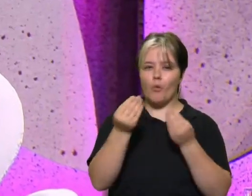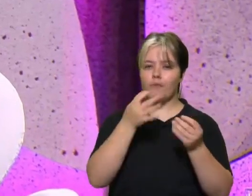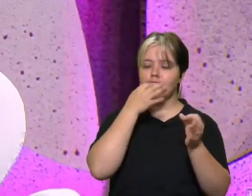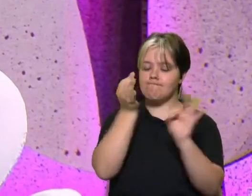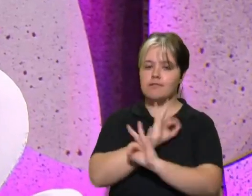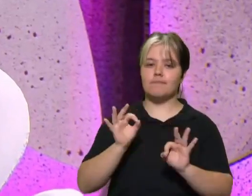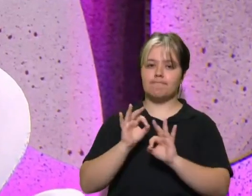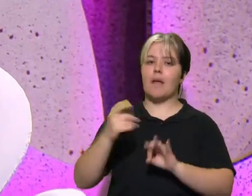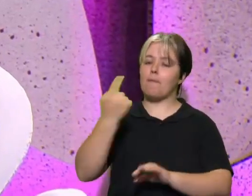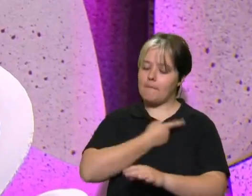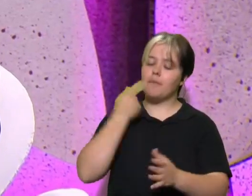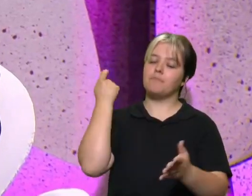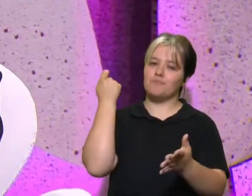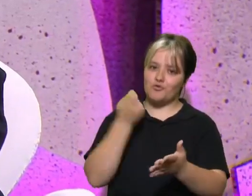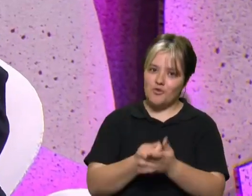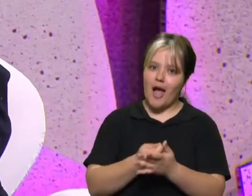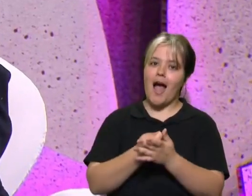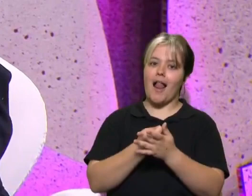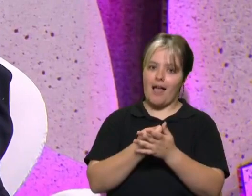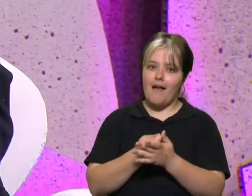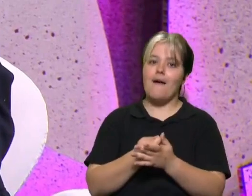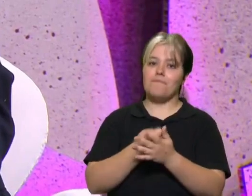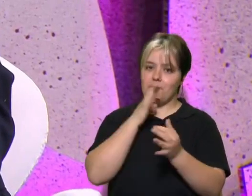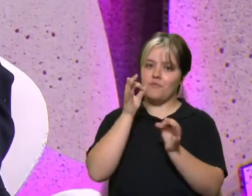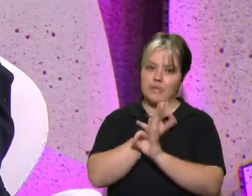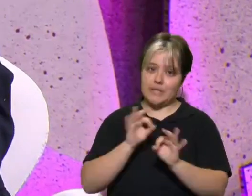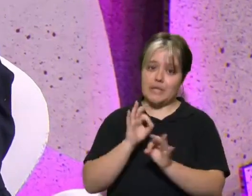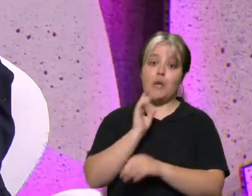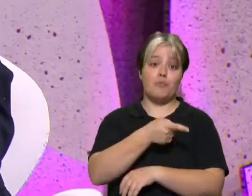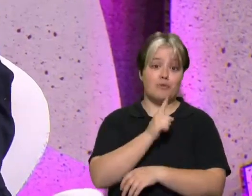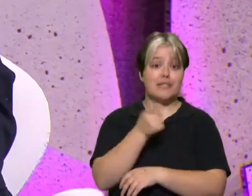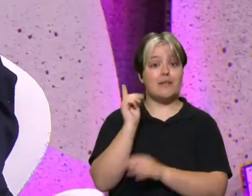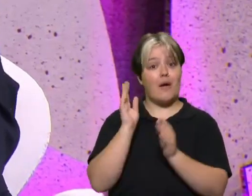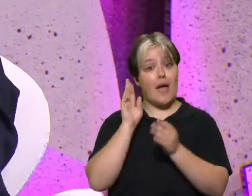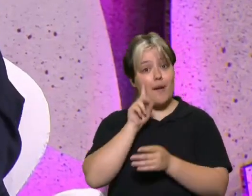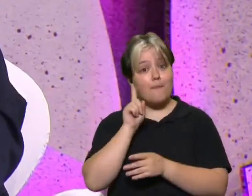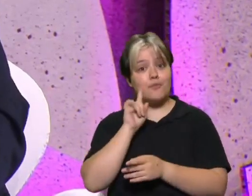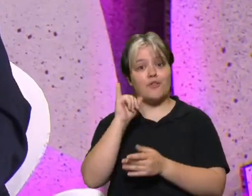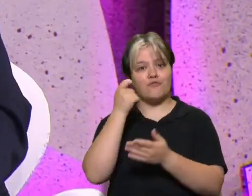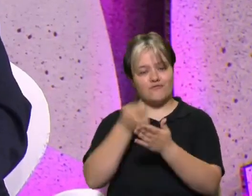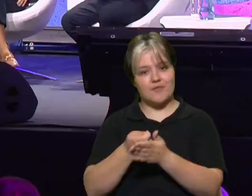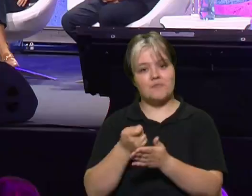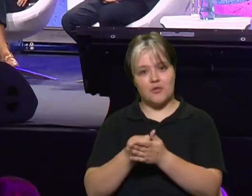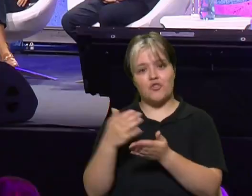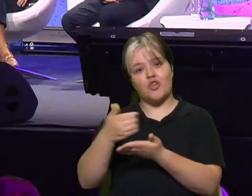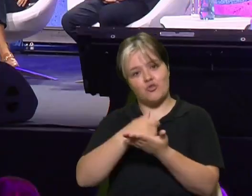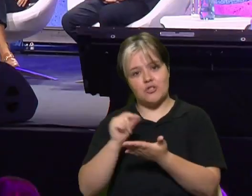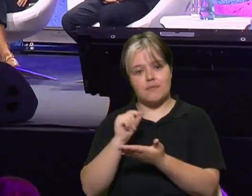Portugal should invest in excellence and financing and